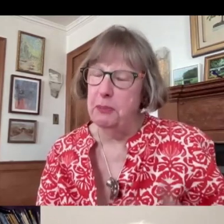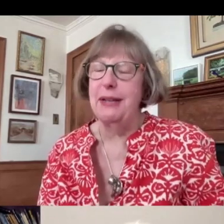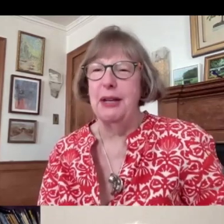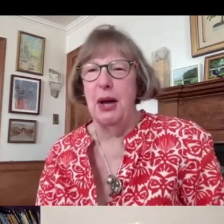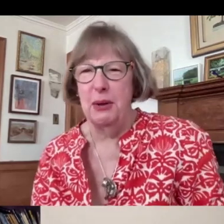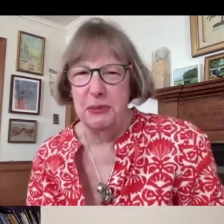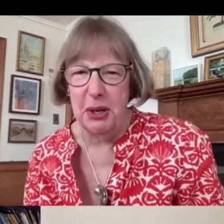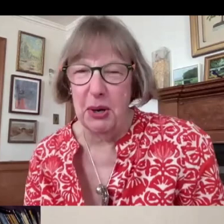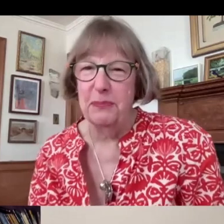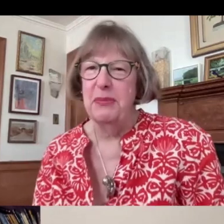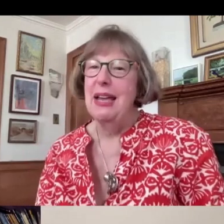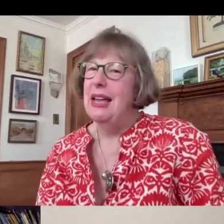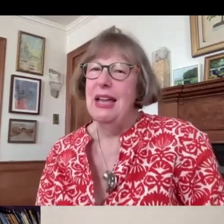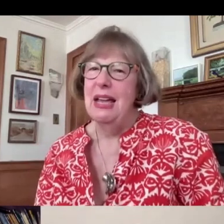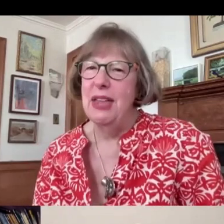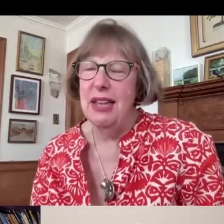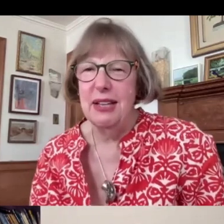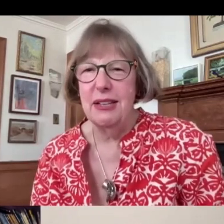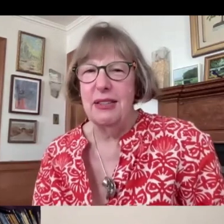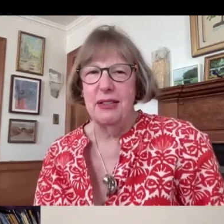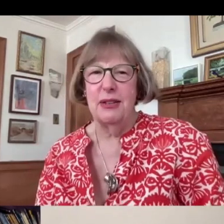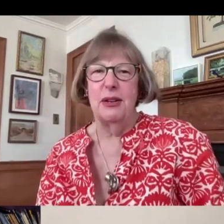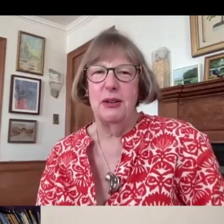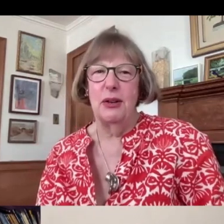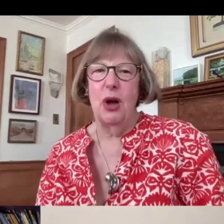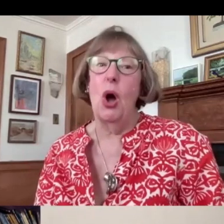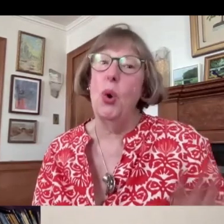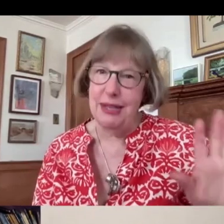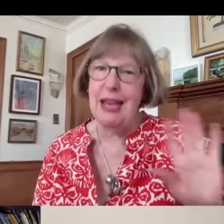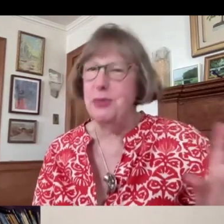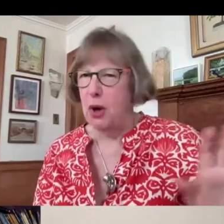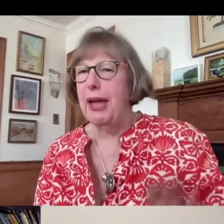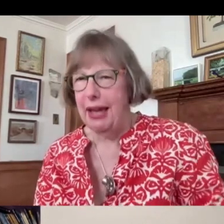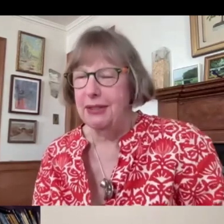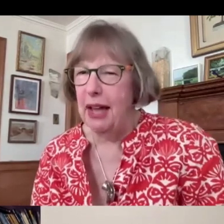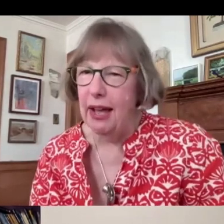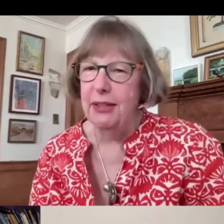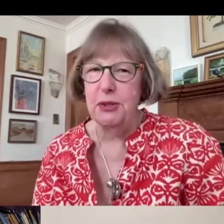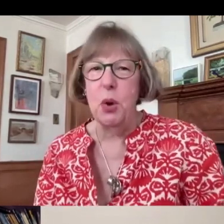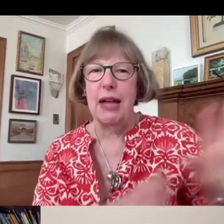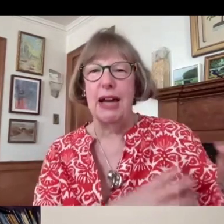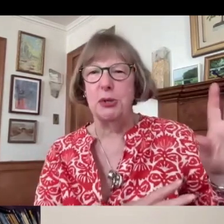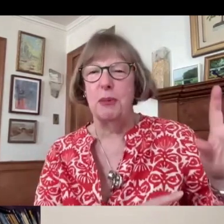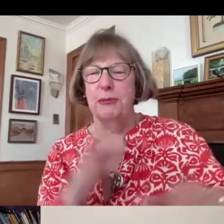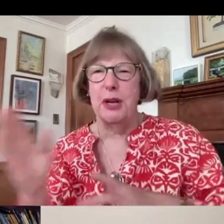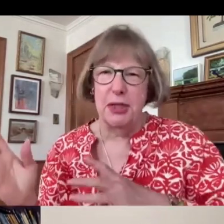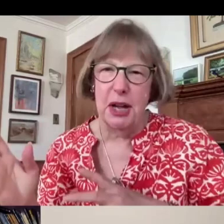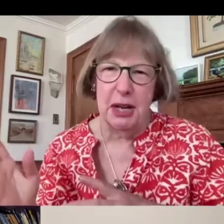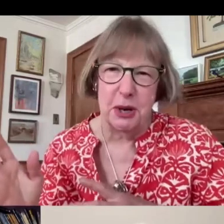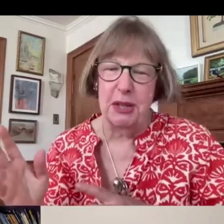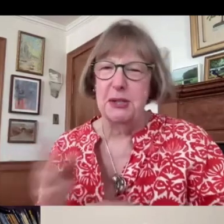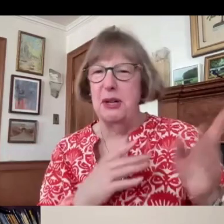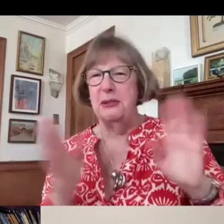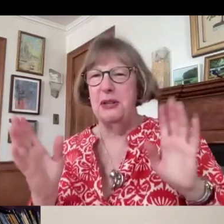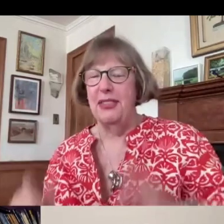trouble. I don't know. I got an Australian Shepherd and they're also trouble. Oh, yeah. Okay. Yeah. One kind of trouble for another kind